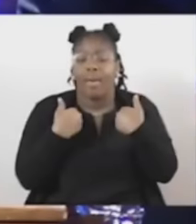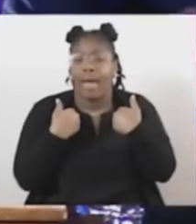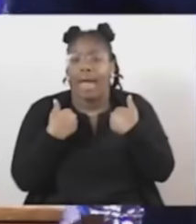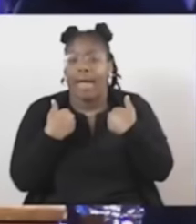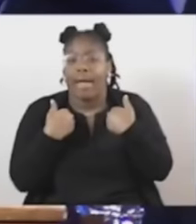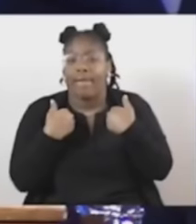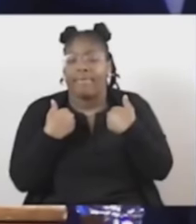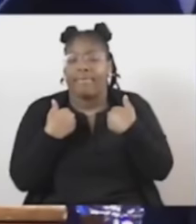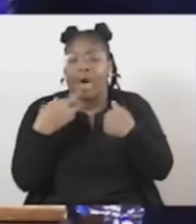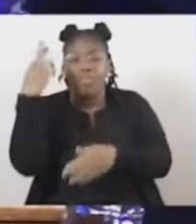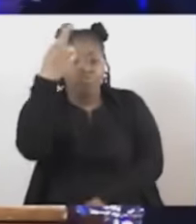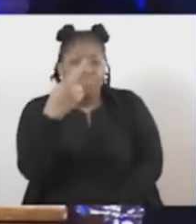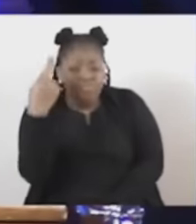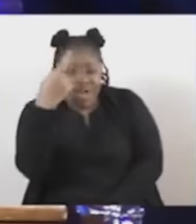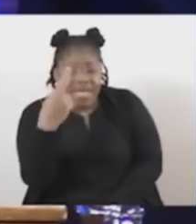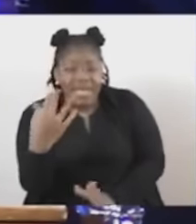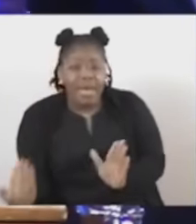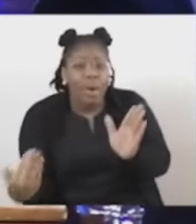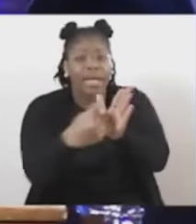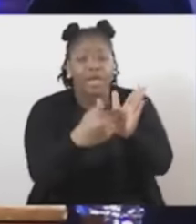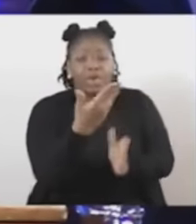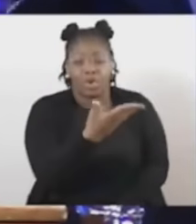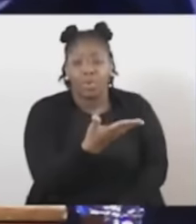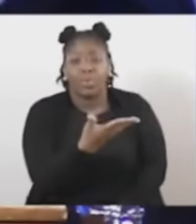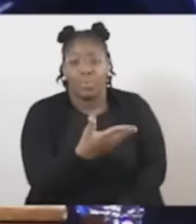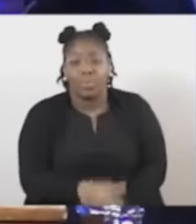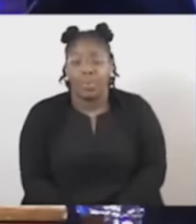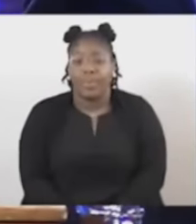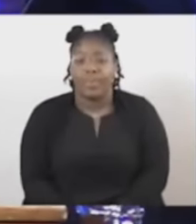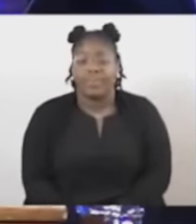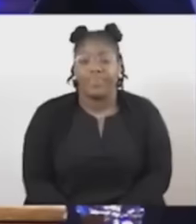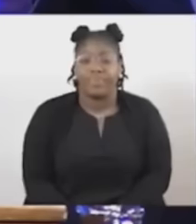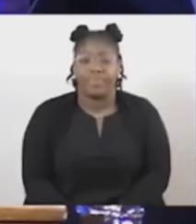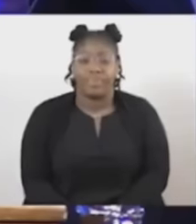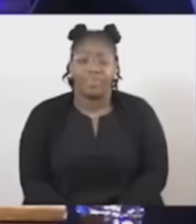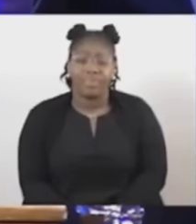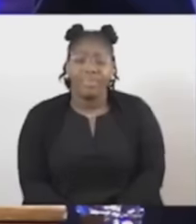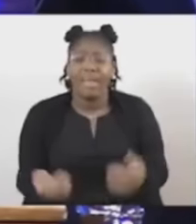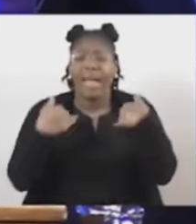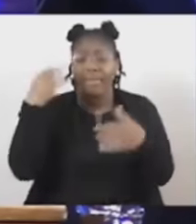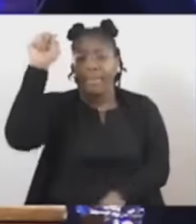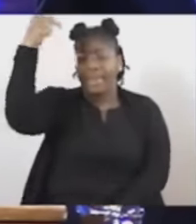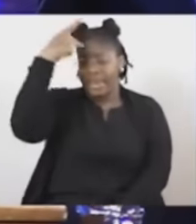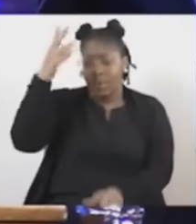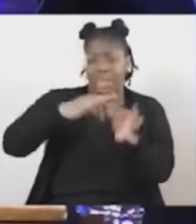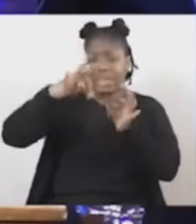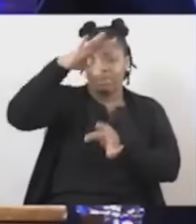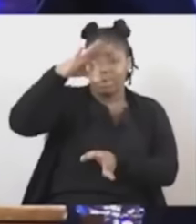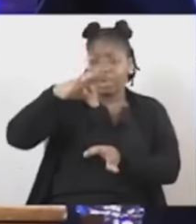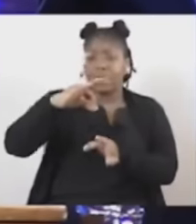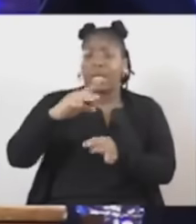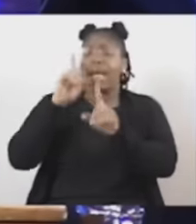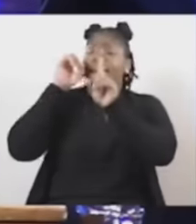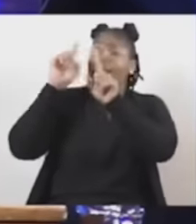attached to your life. And to live with that kind of attack against your life, and to have to politically and spiritually respond to